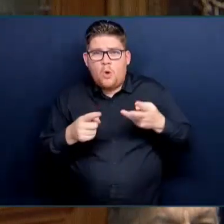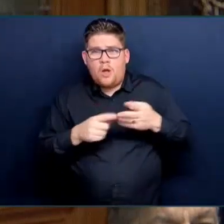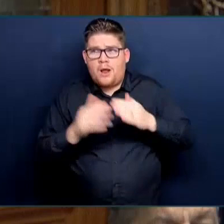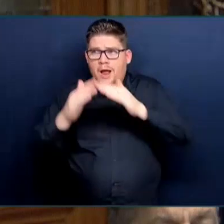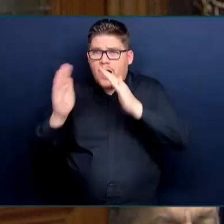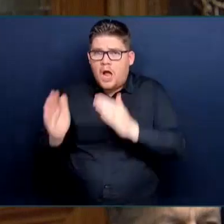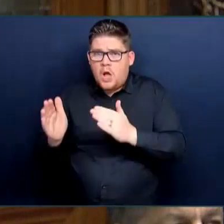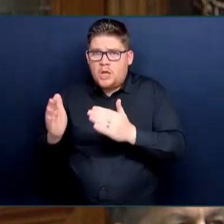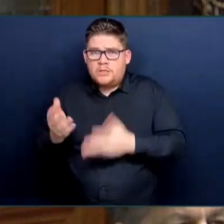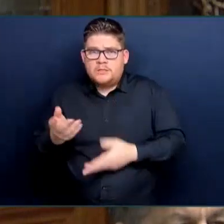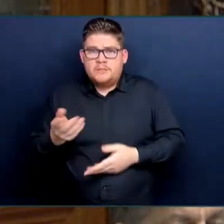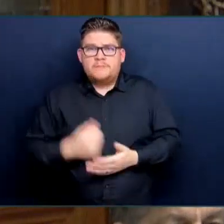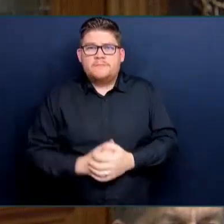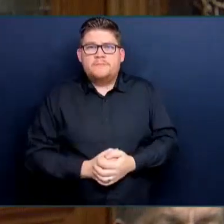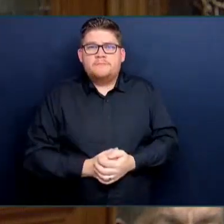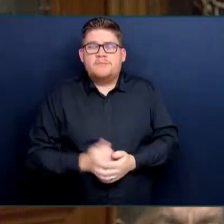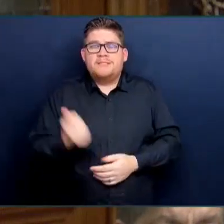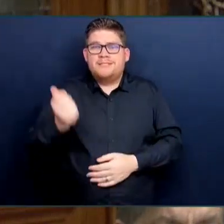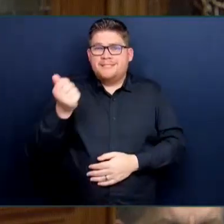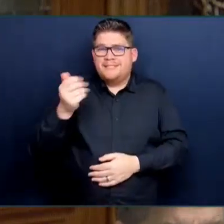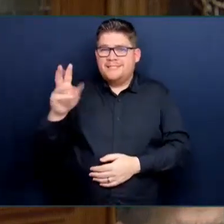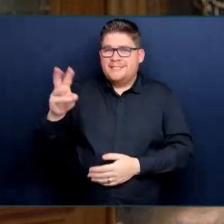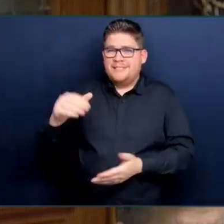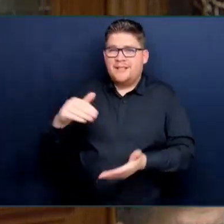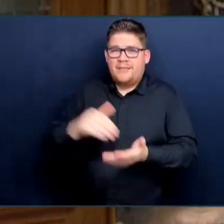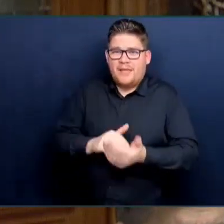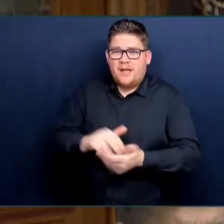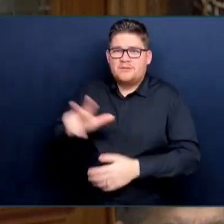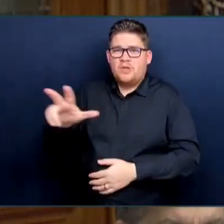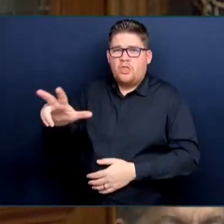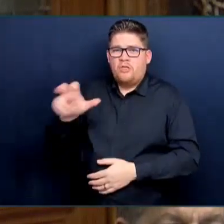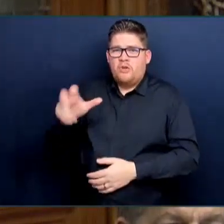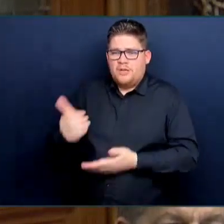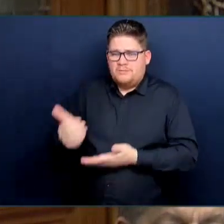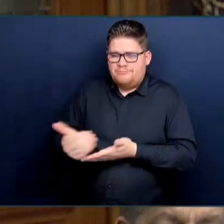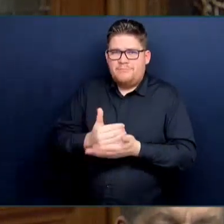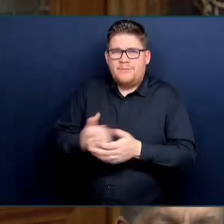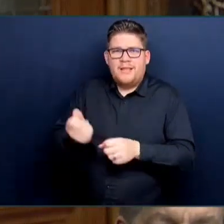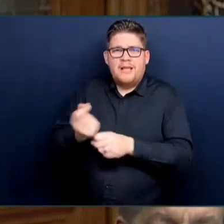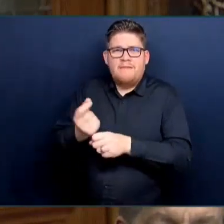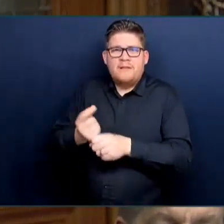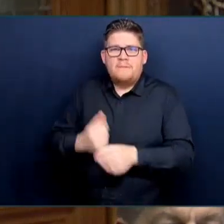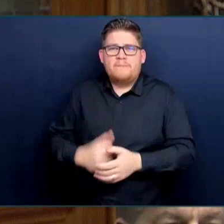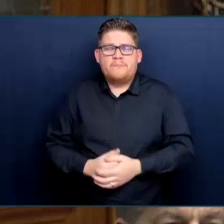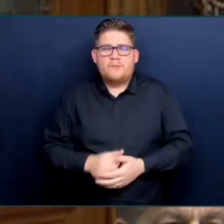$16,300 per year with a $375 a month shelter allowance.